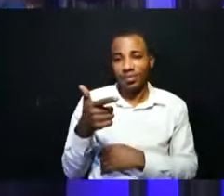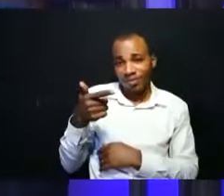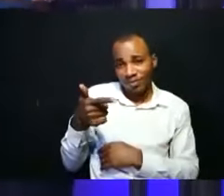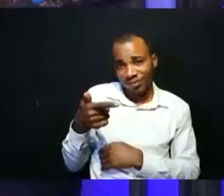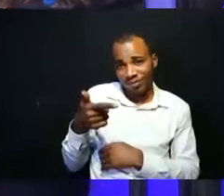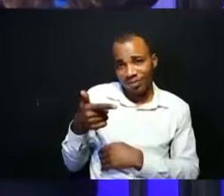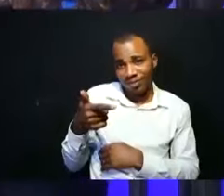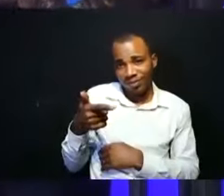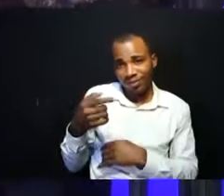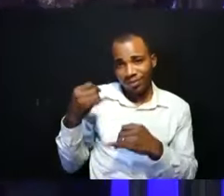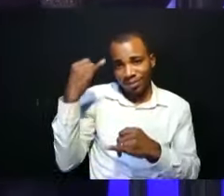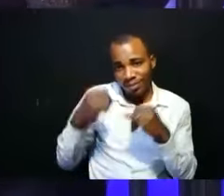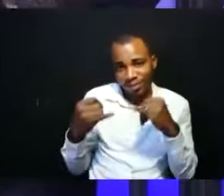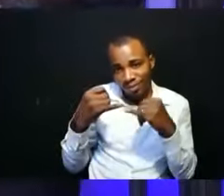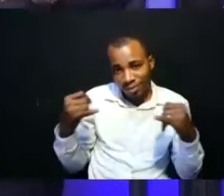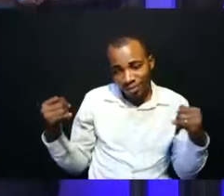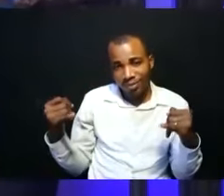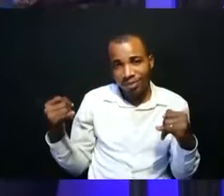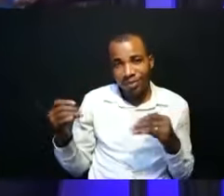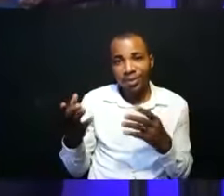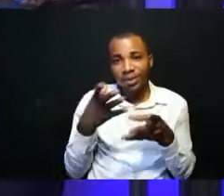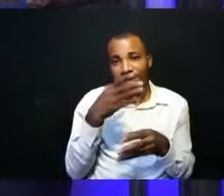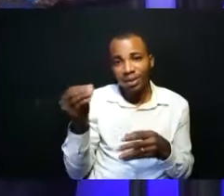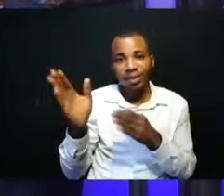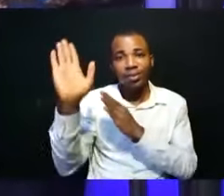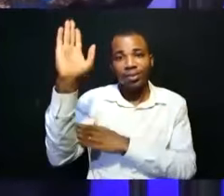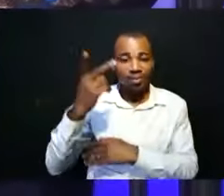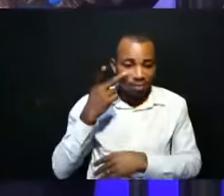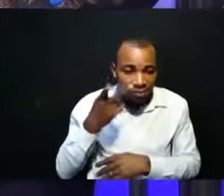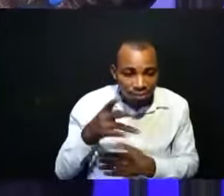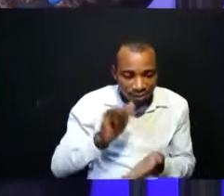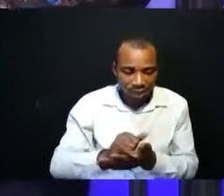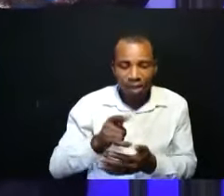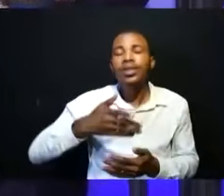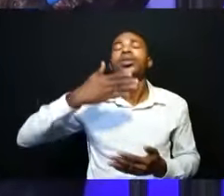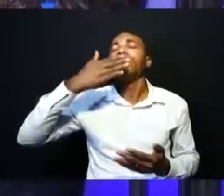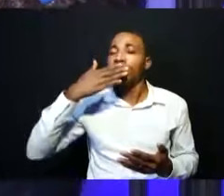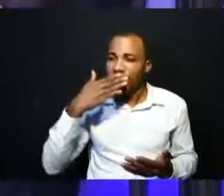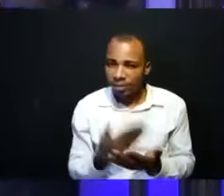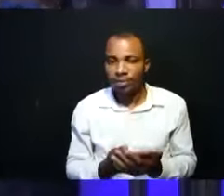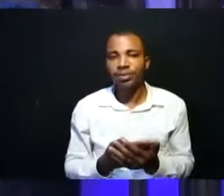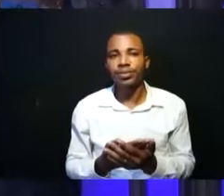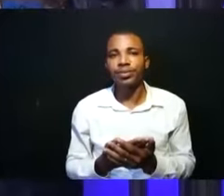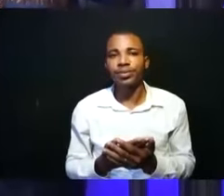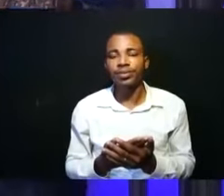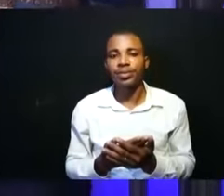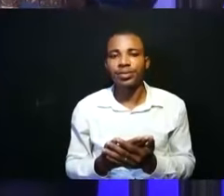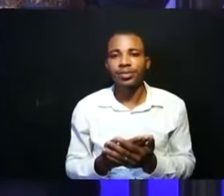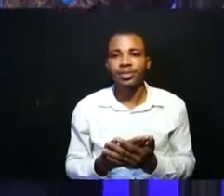21. Last line. And God saw that it was good. Verse